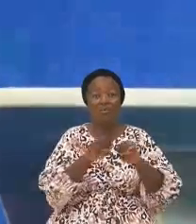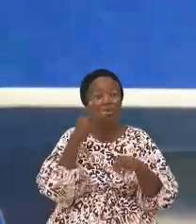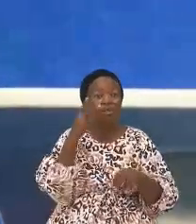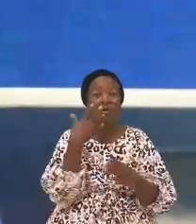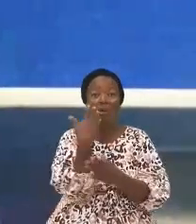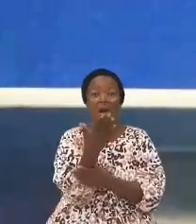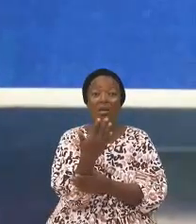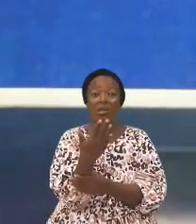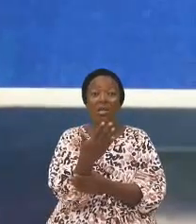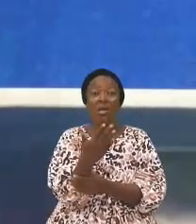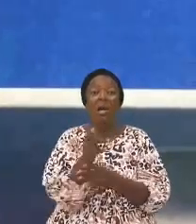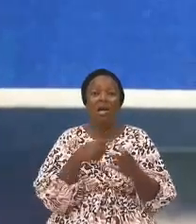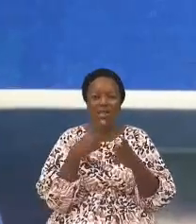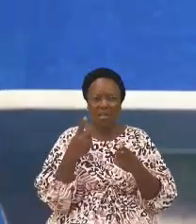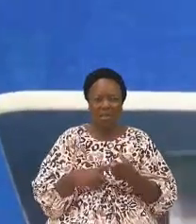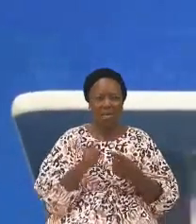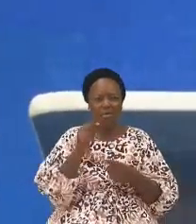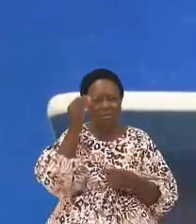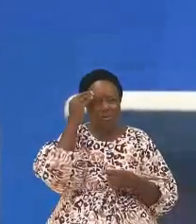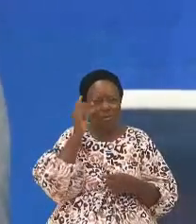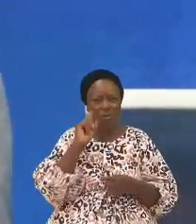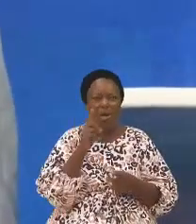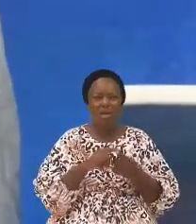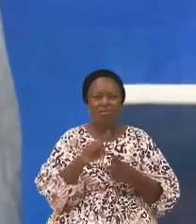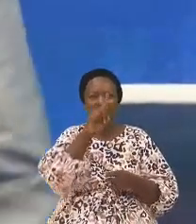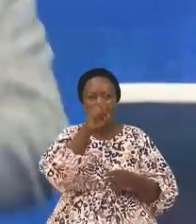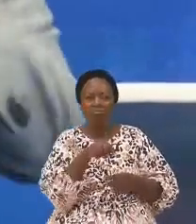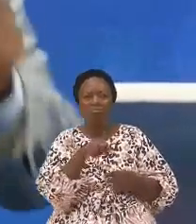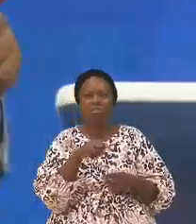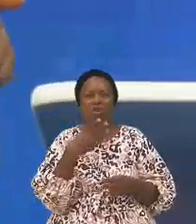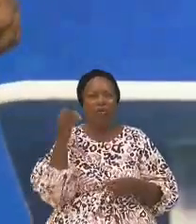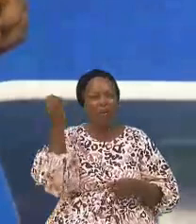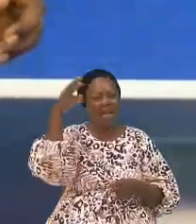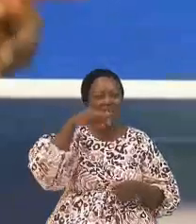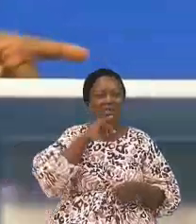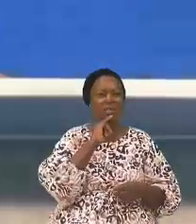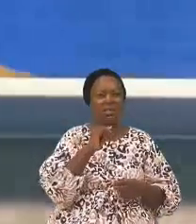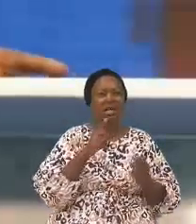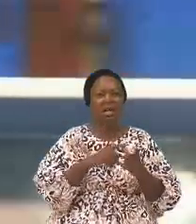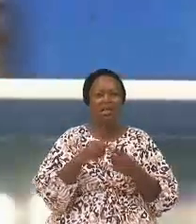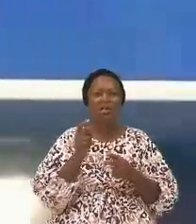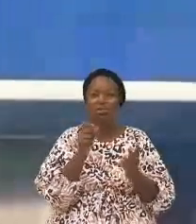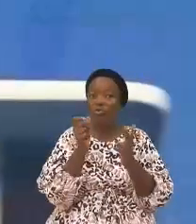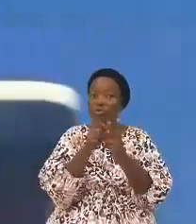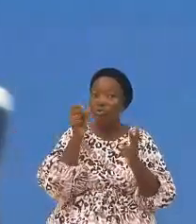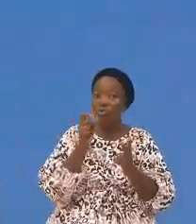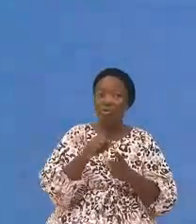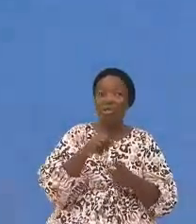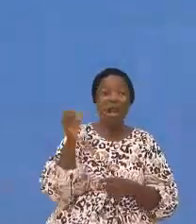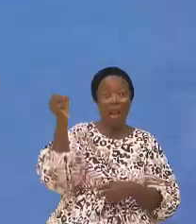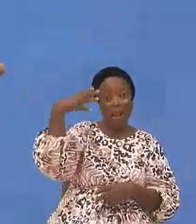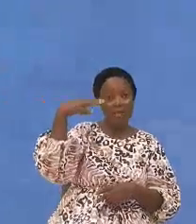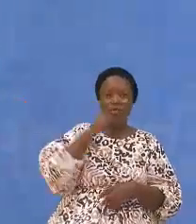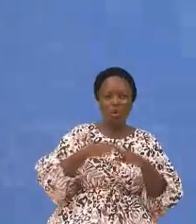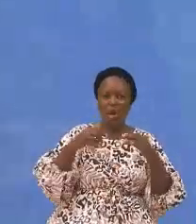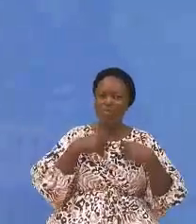see anything, you cannot even see your hand, and then you know where the switch